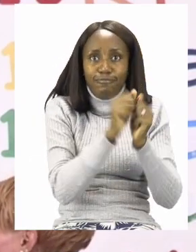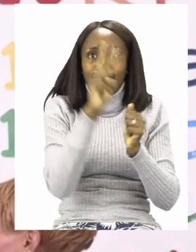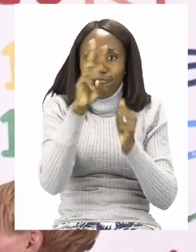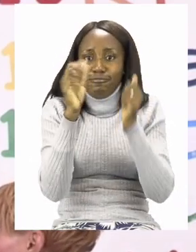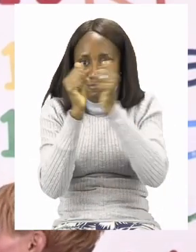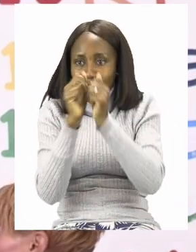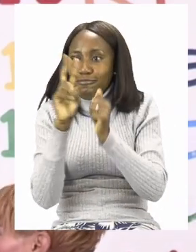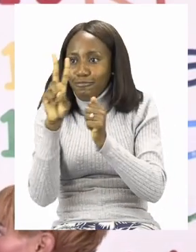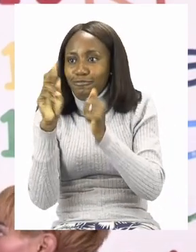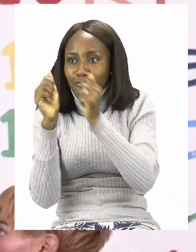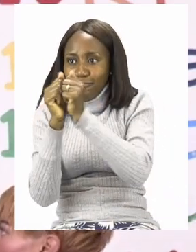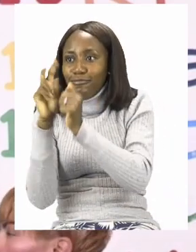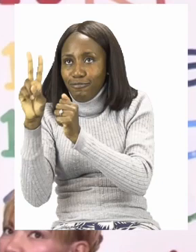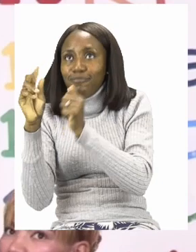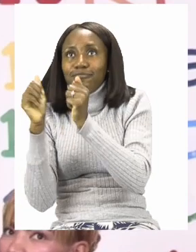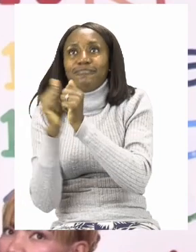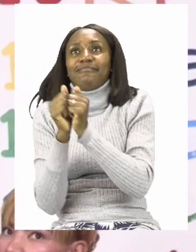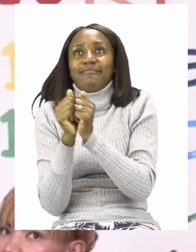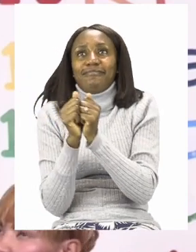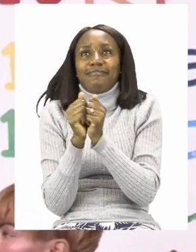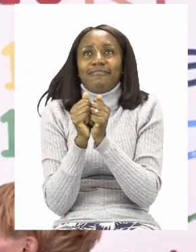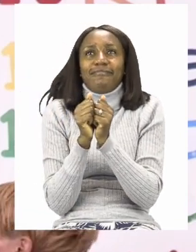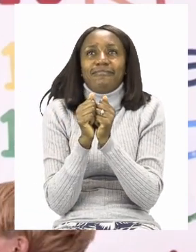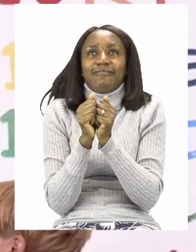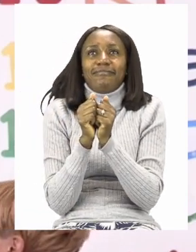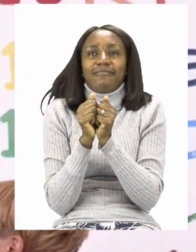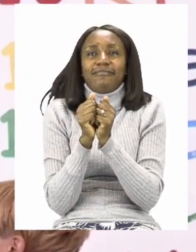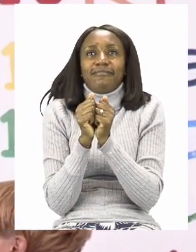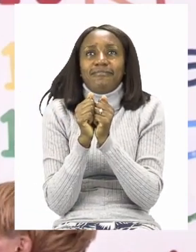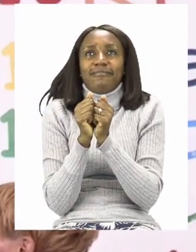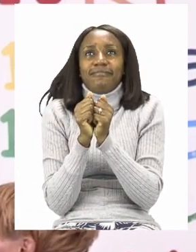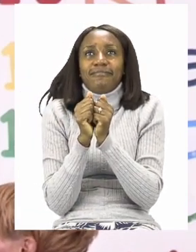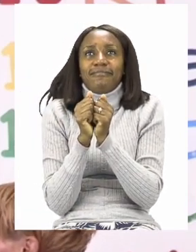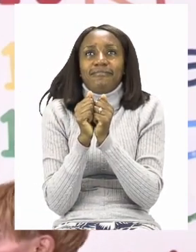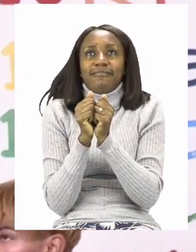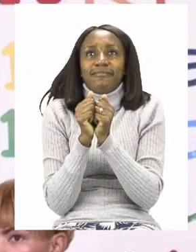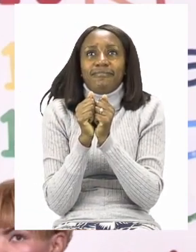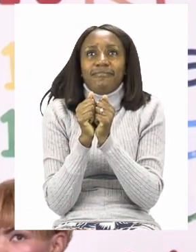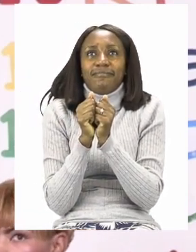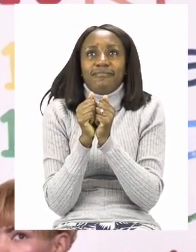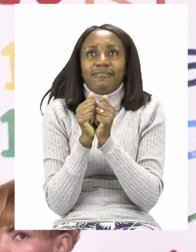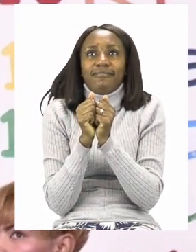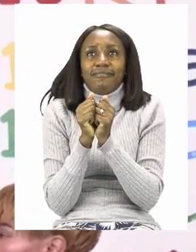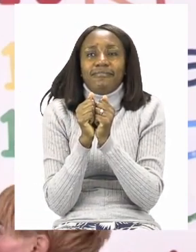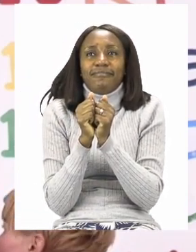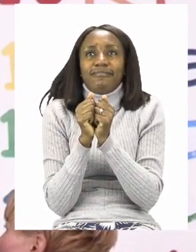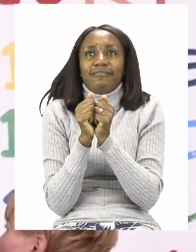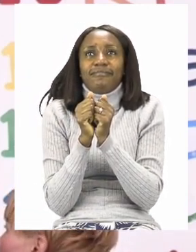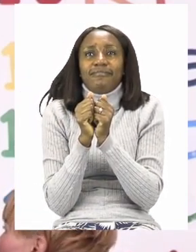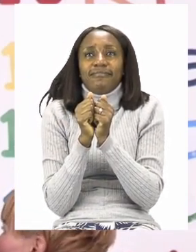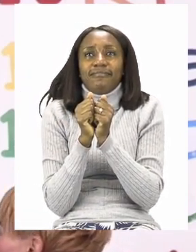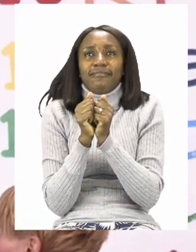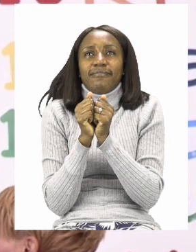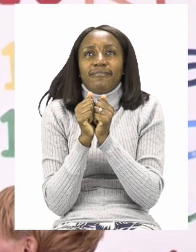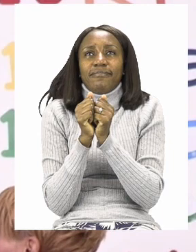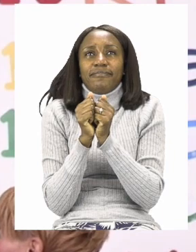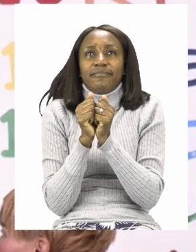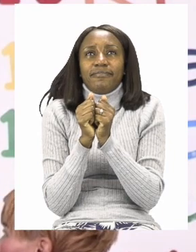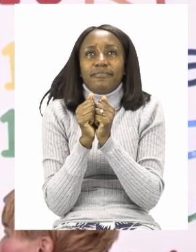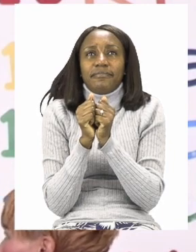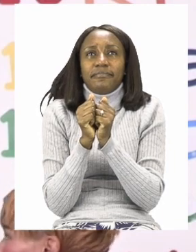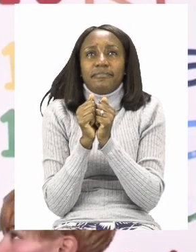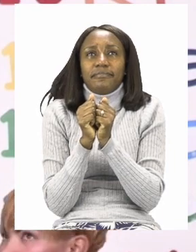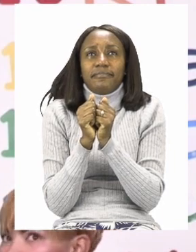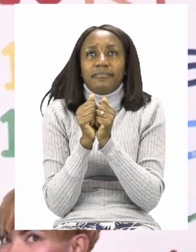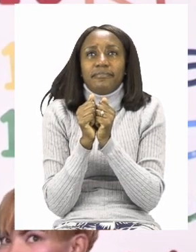the next part, we count 3, 4. Then we count